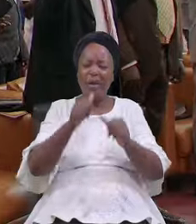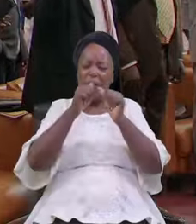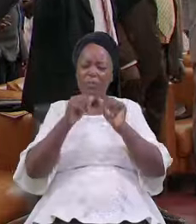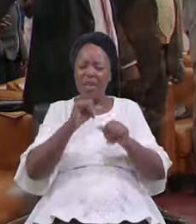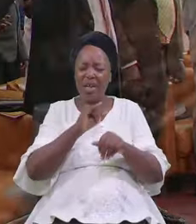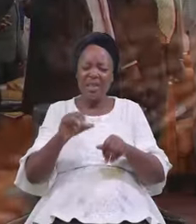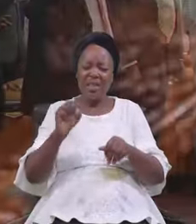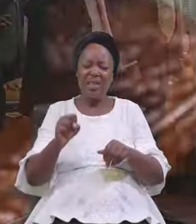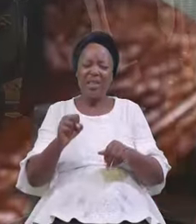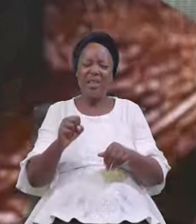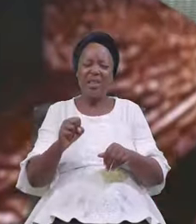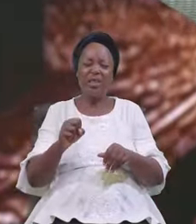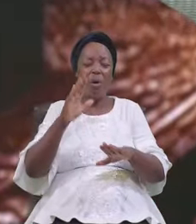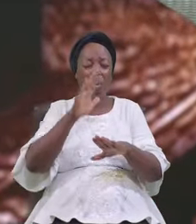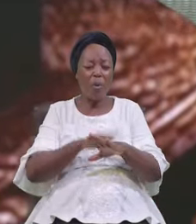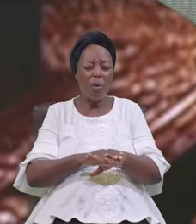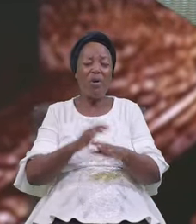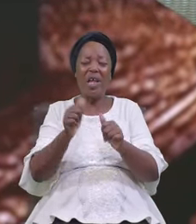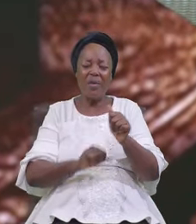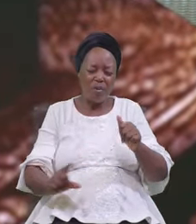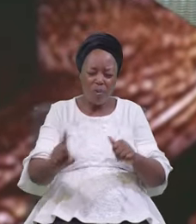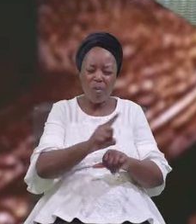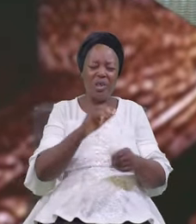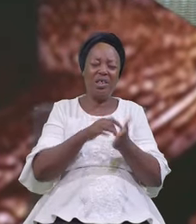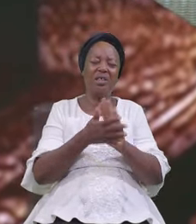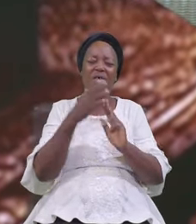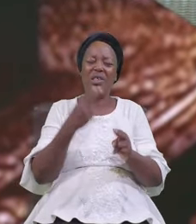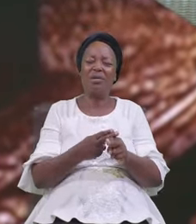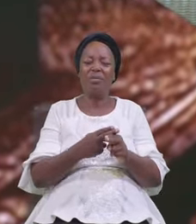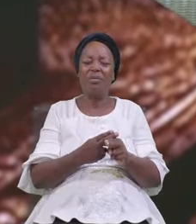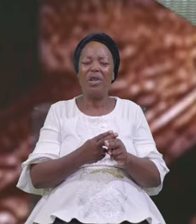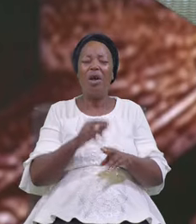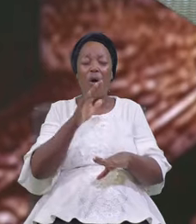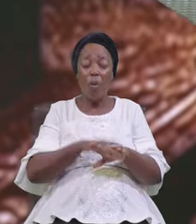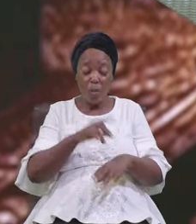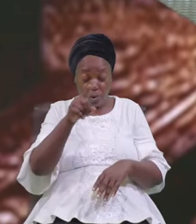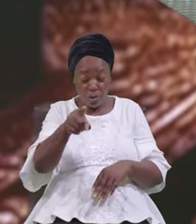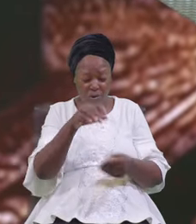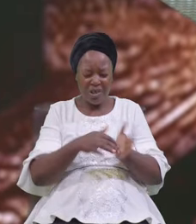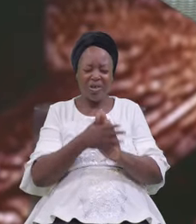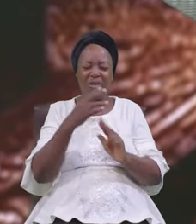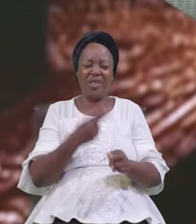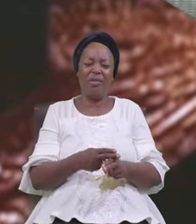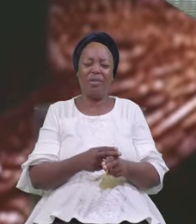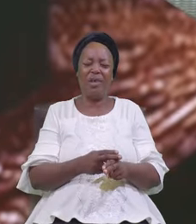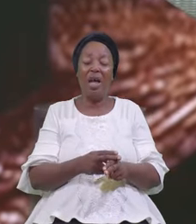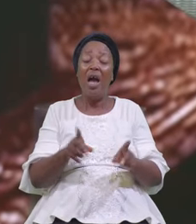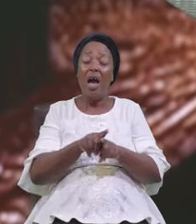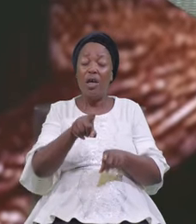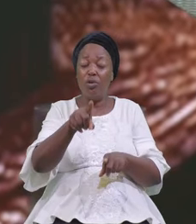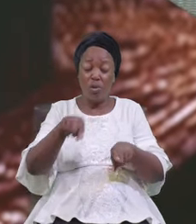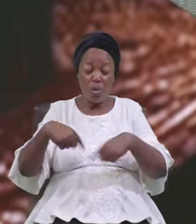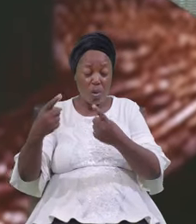Blessing upon everyone. Amen. Upon you. Amen. As you go